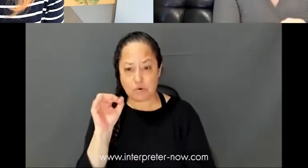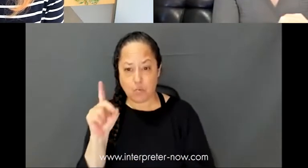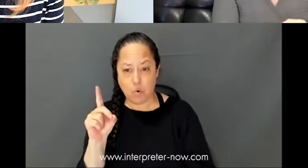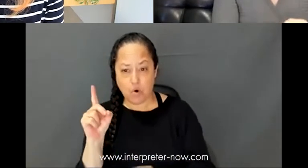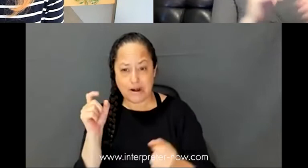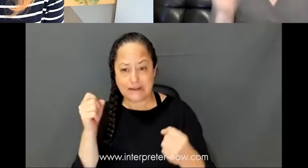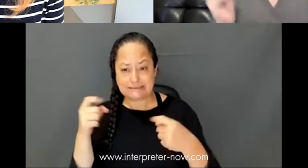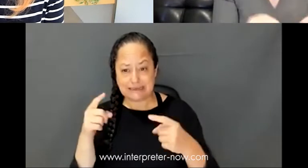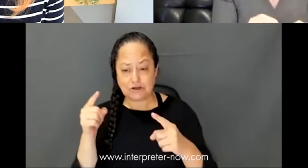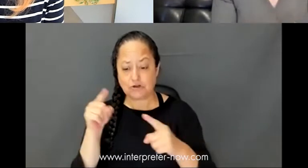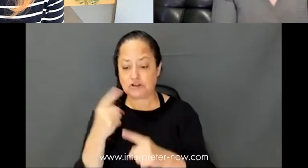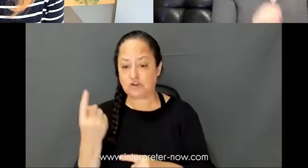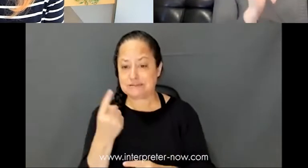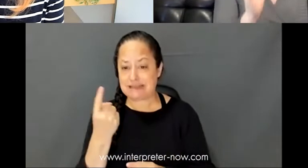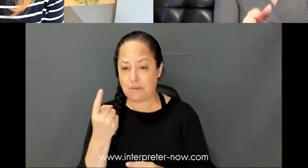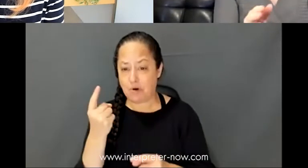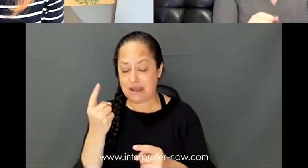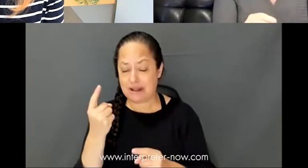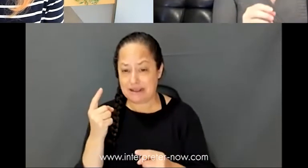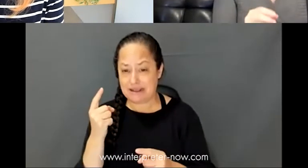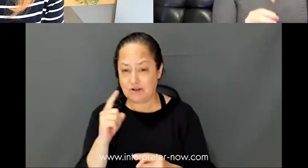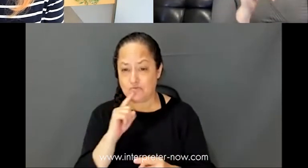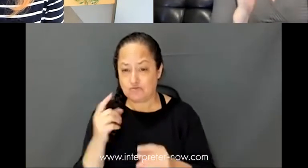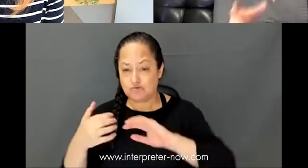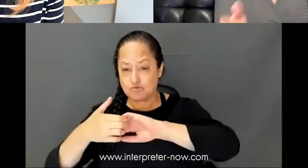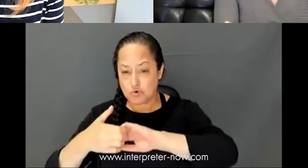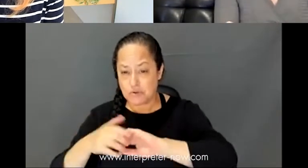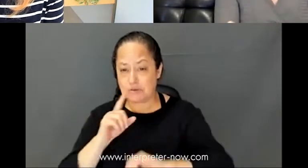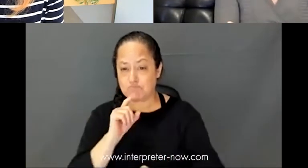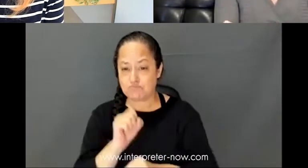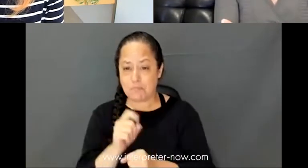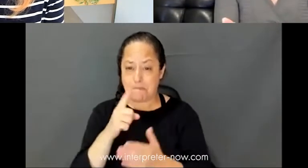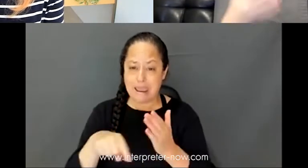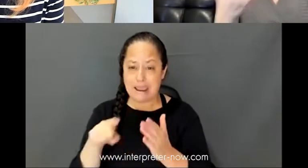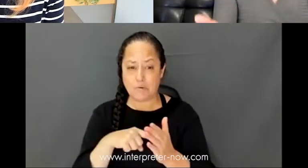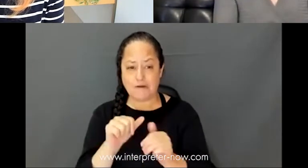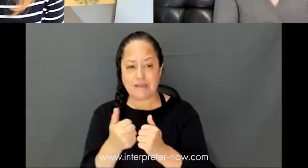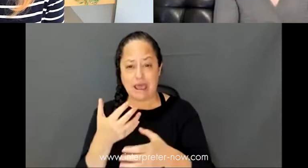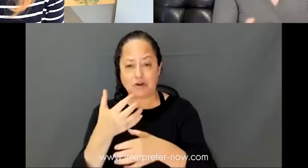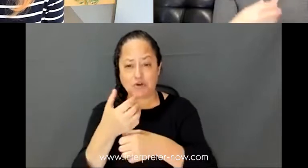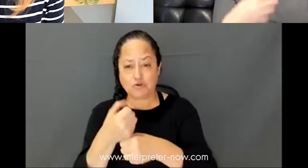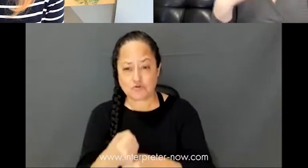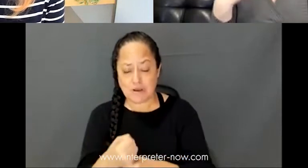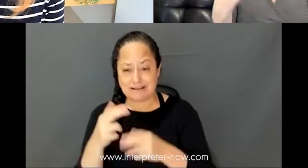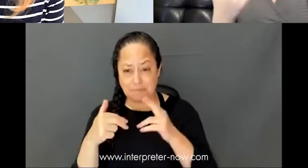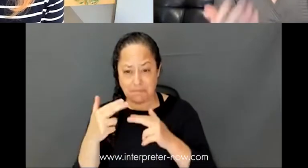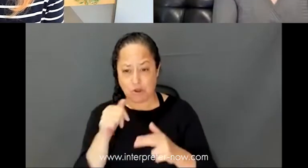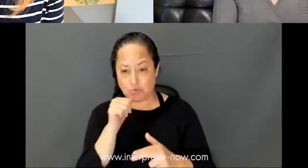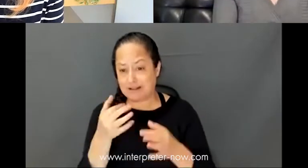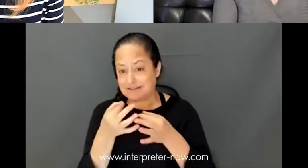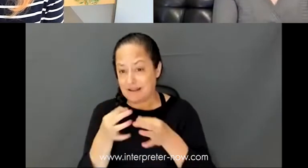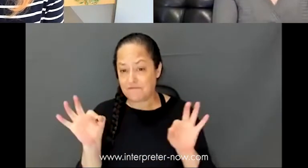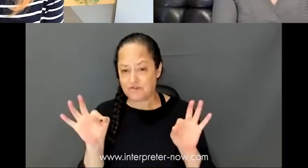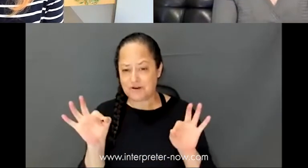someone who's very different than you, until that collaboration is truly paid off. So how do you build trust when it doesn't come for free? It's